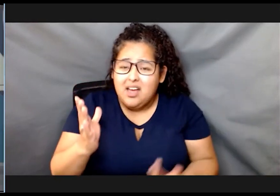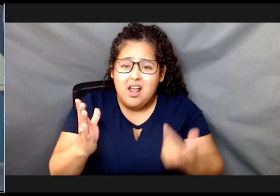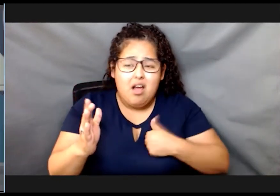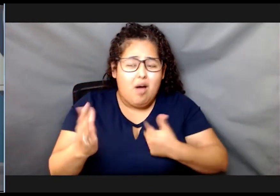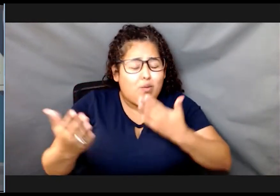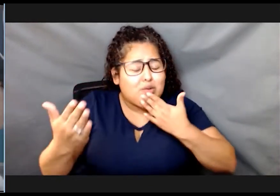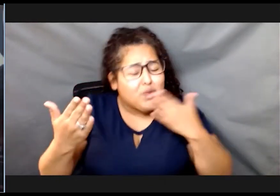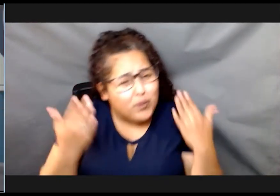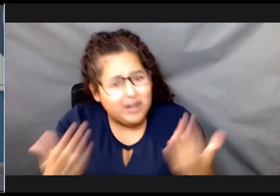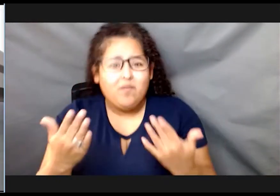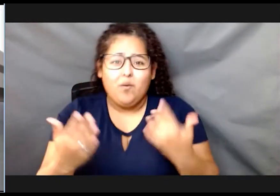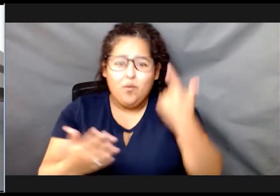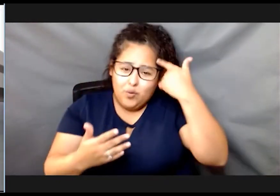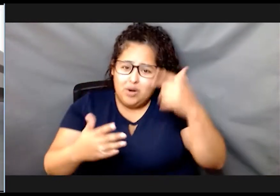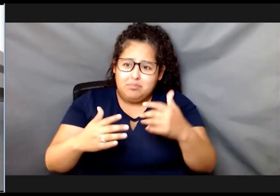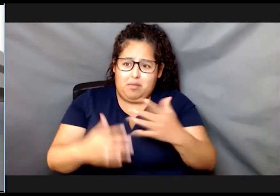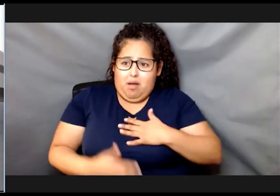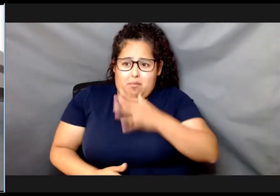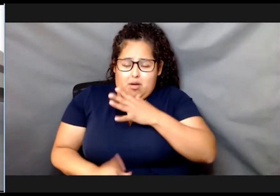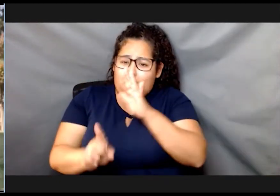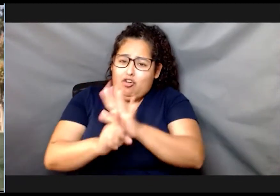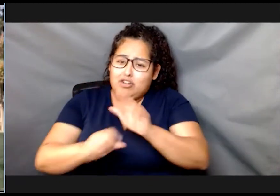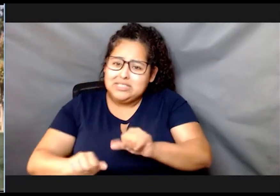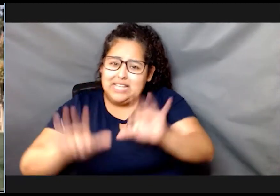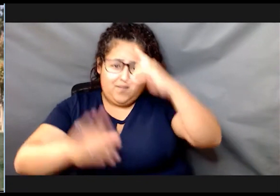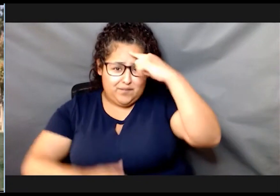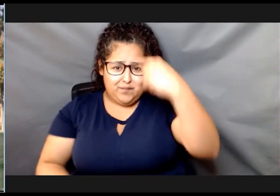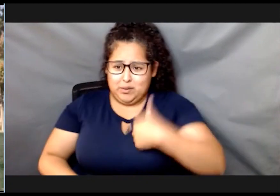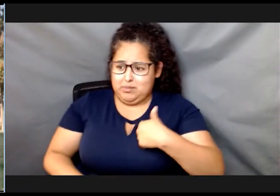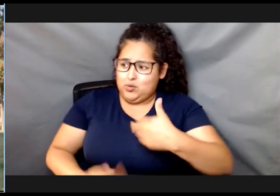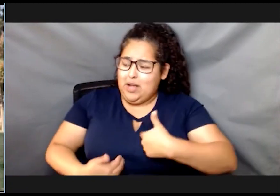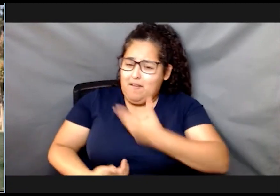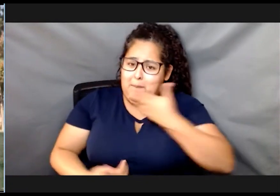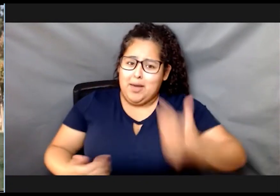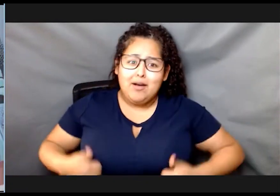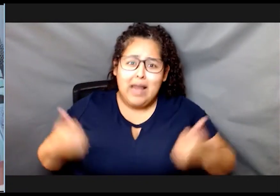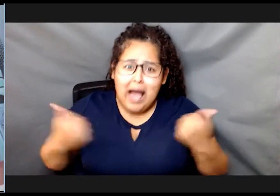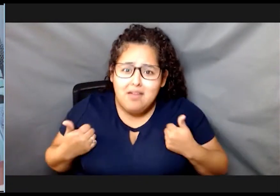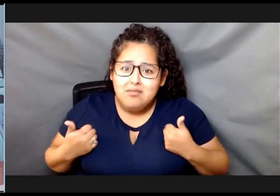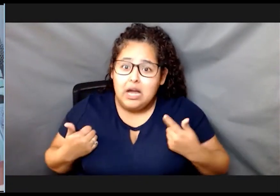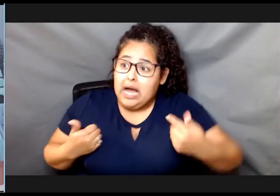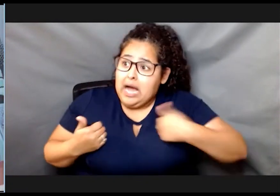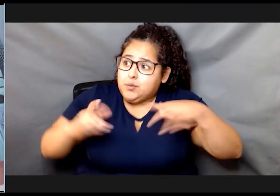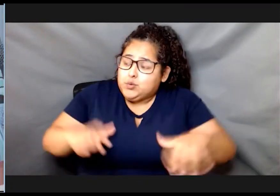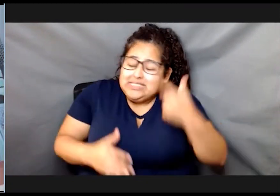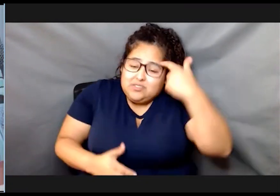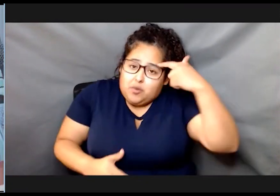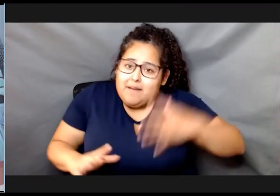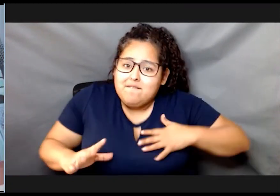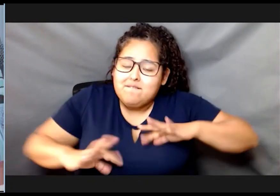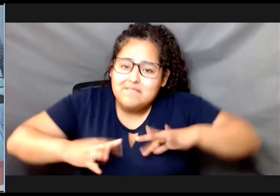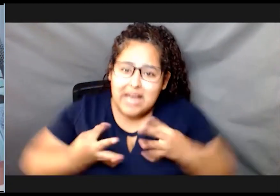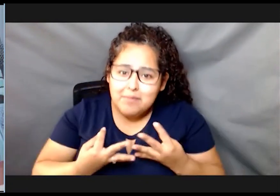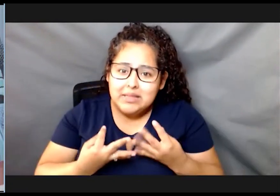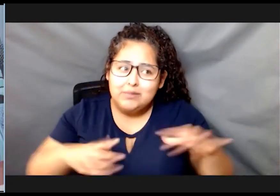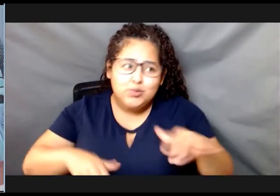my mom has done to give me a better life. I'm doing all of this for my family. I'm doing all of this